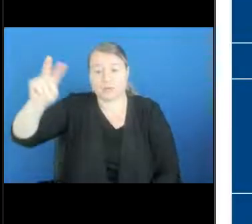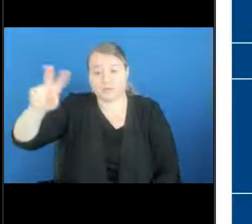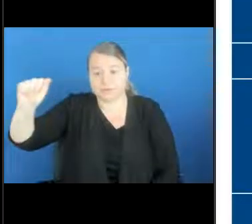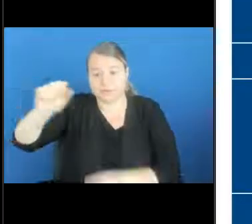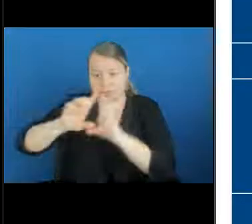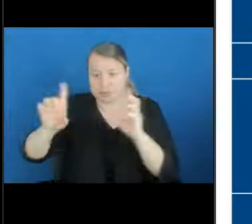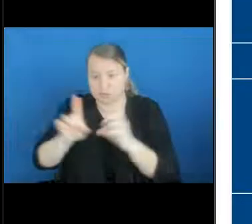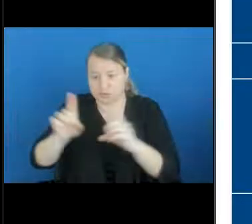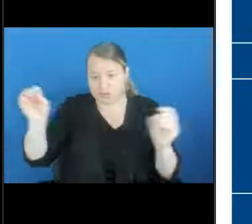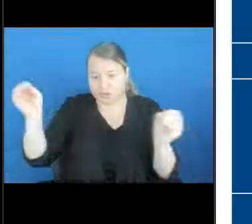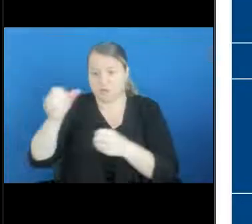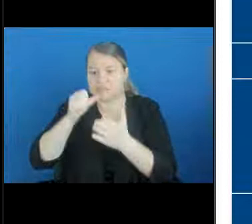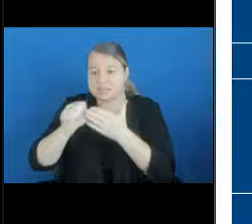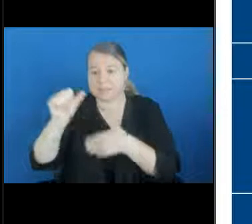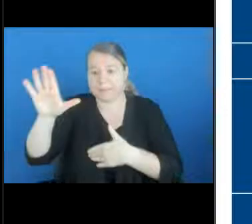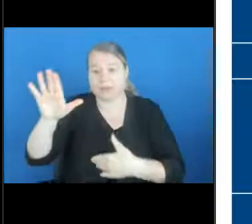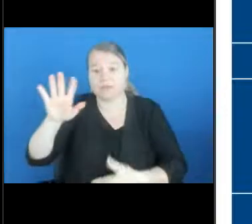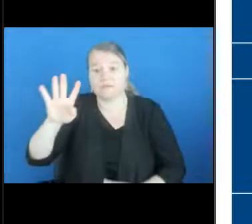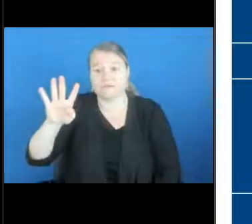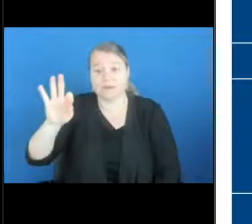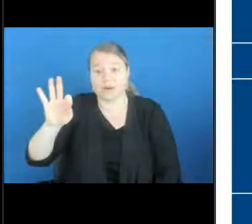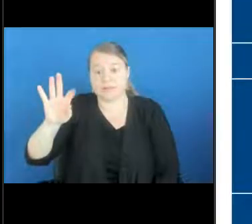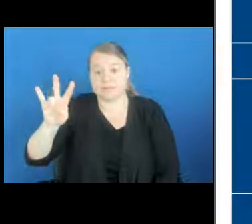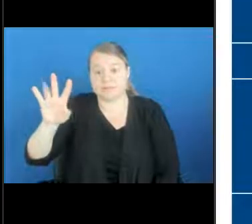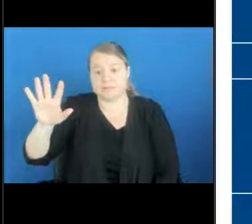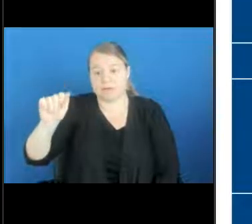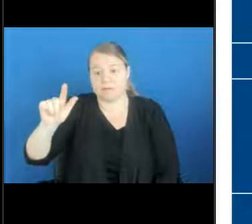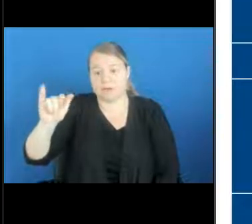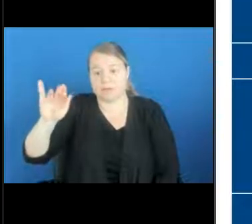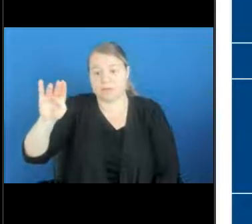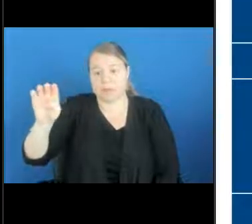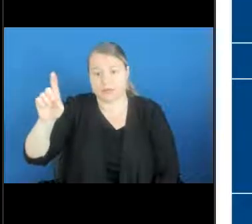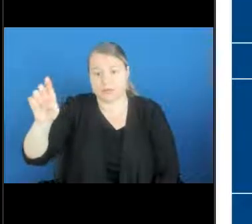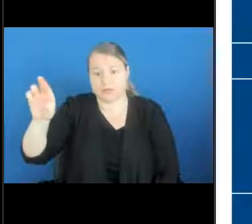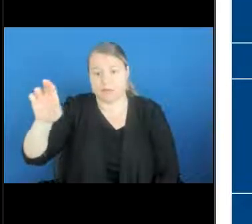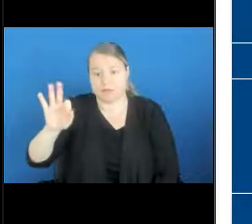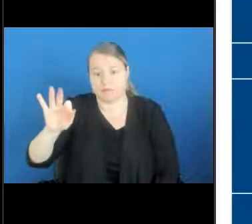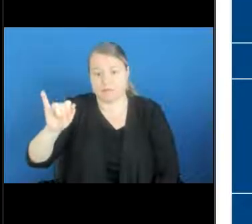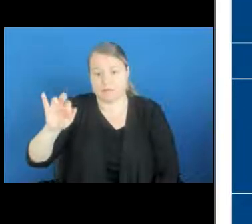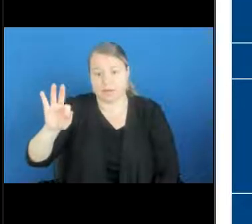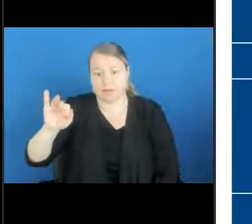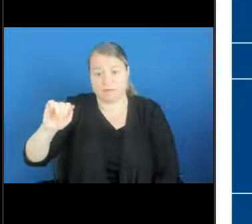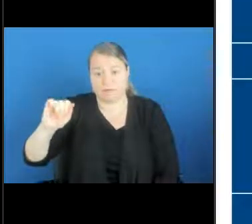Office, 4975 Alliance Drive, Fairfax, Virginia,